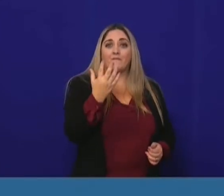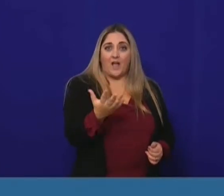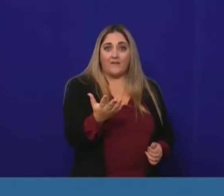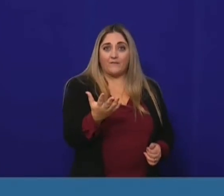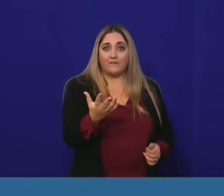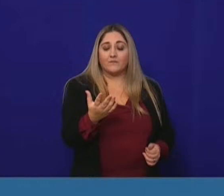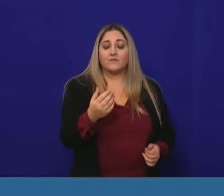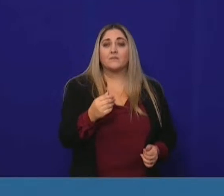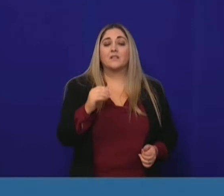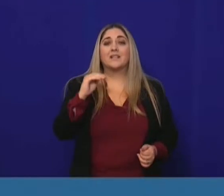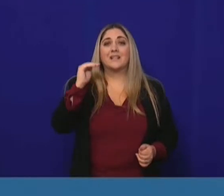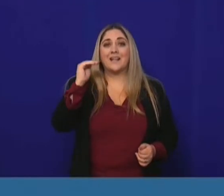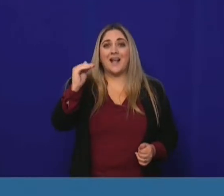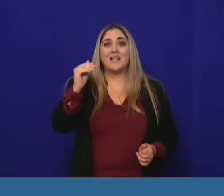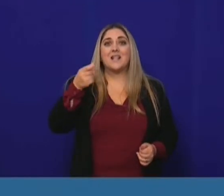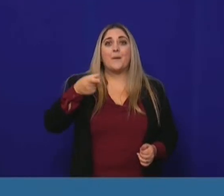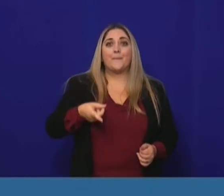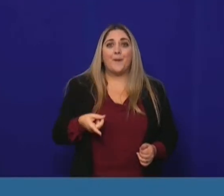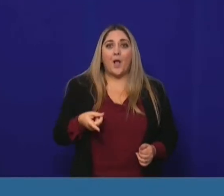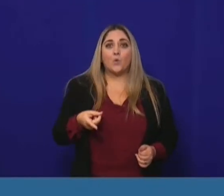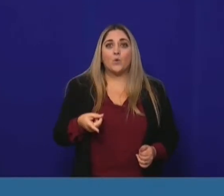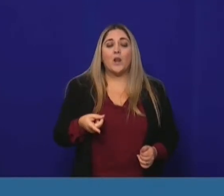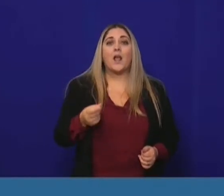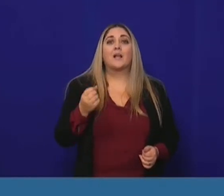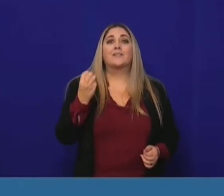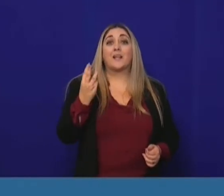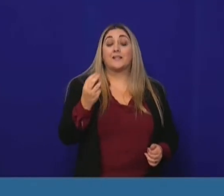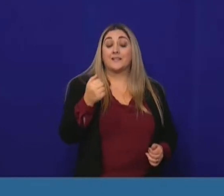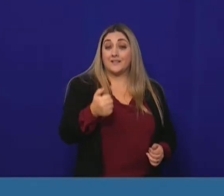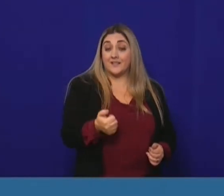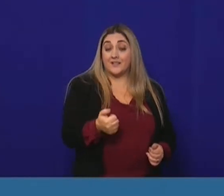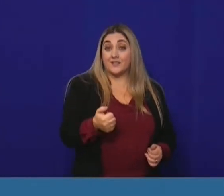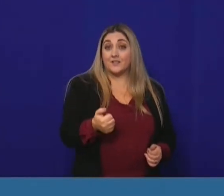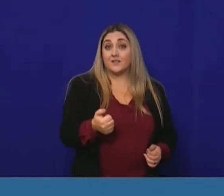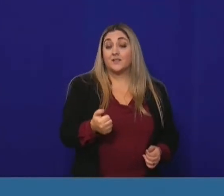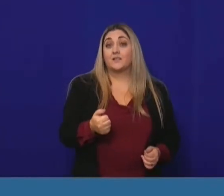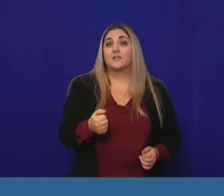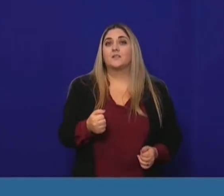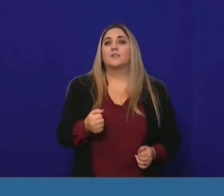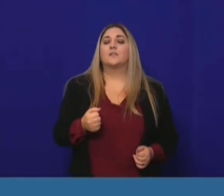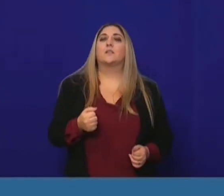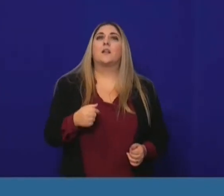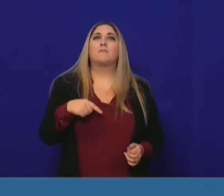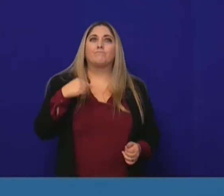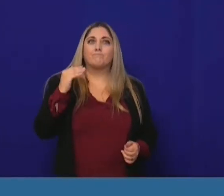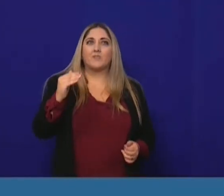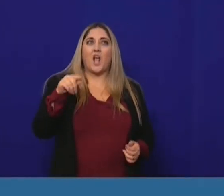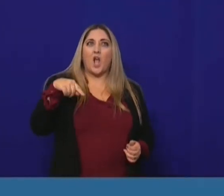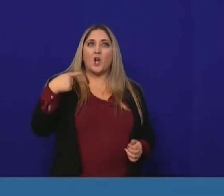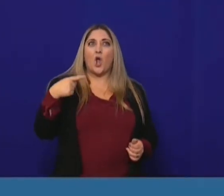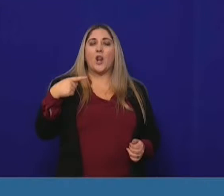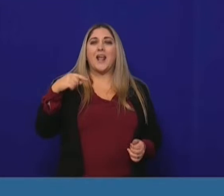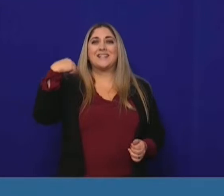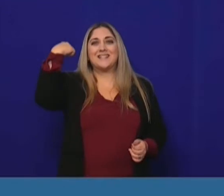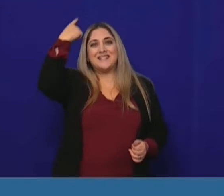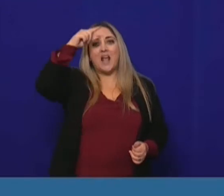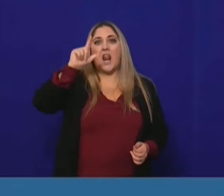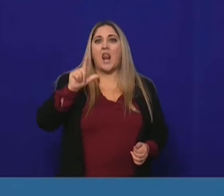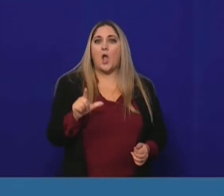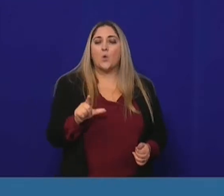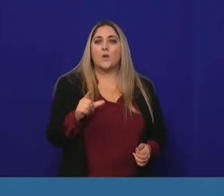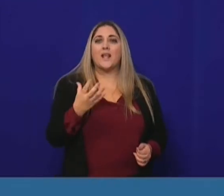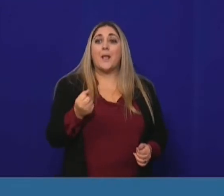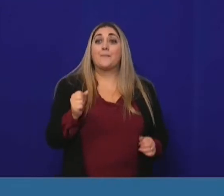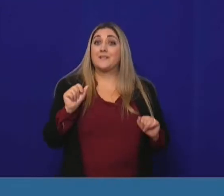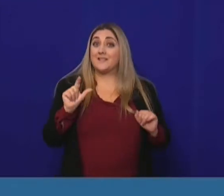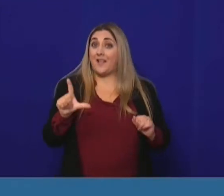cases, Casa Paula għandna 36 active cases, bat kellna dar oħra San Lawrence fejn hemm 7